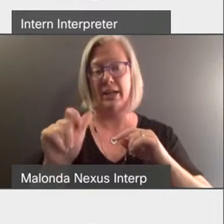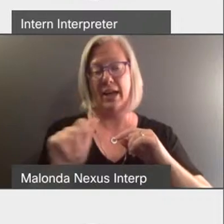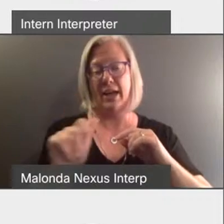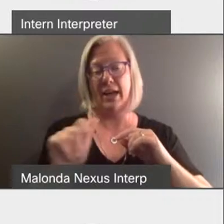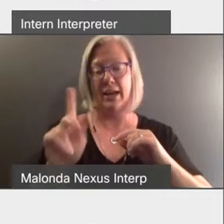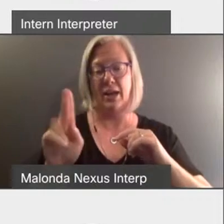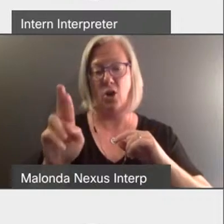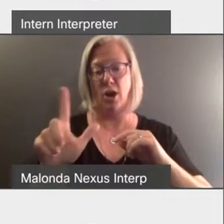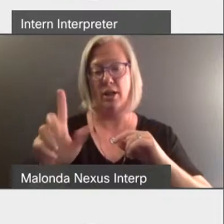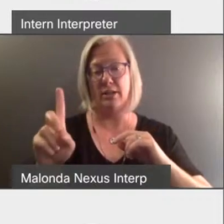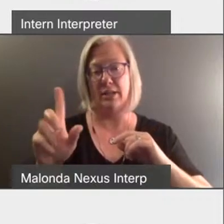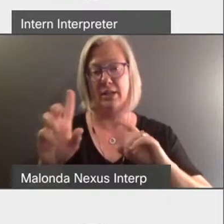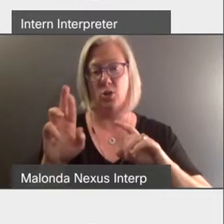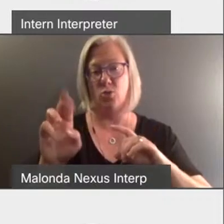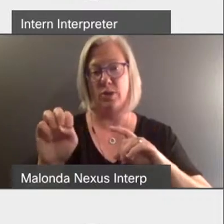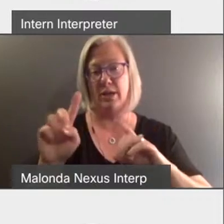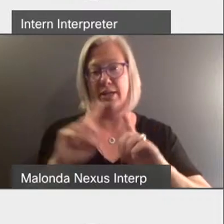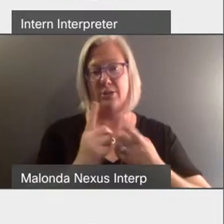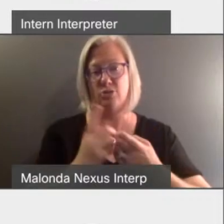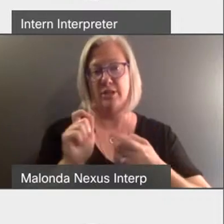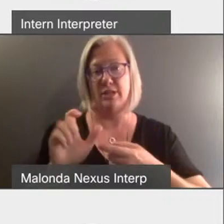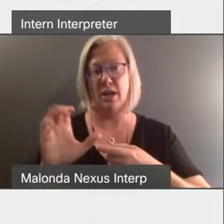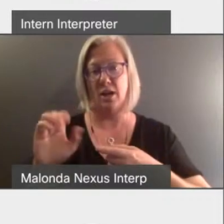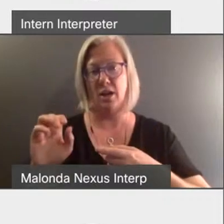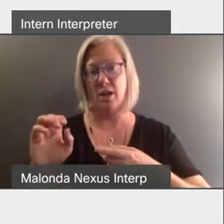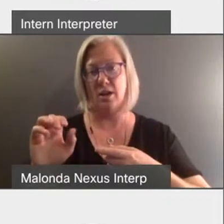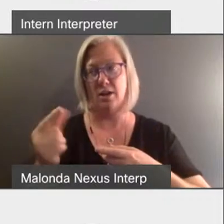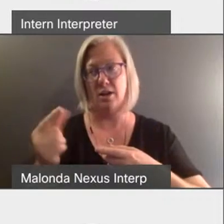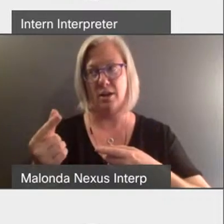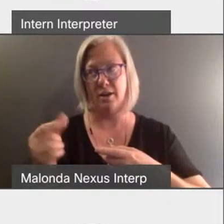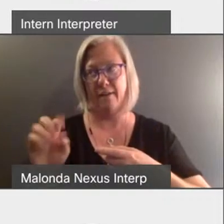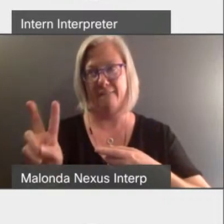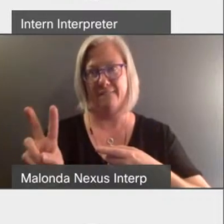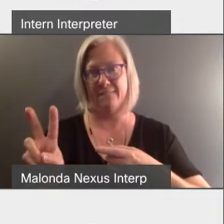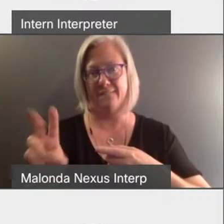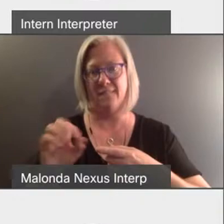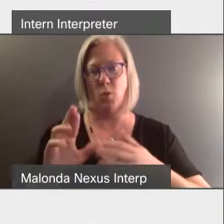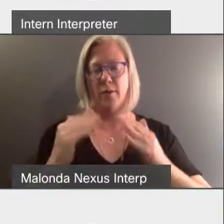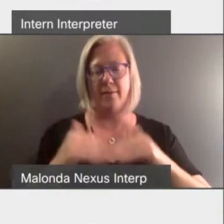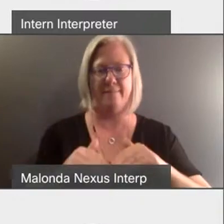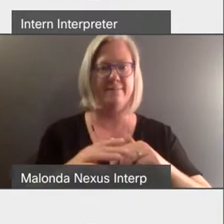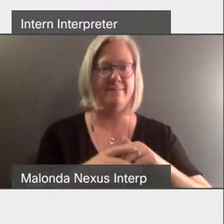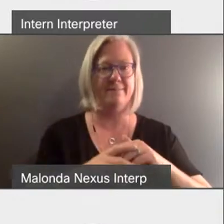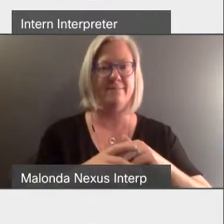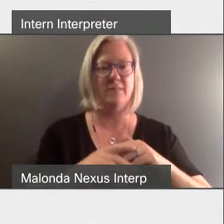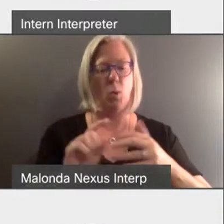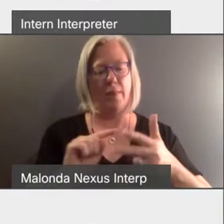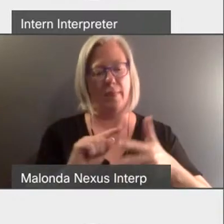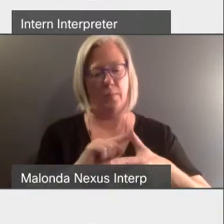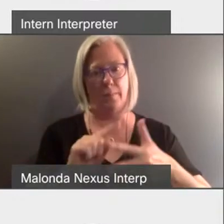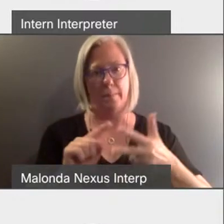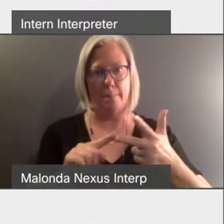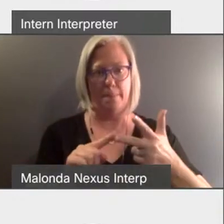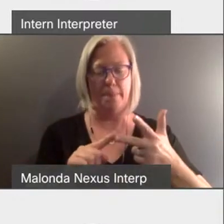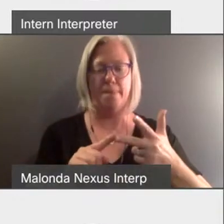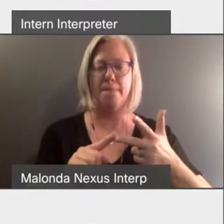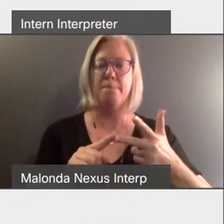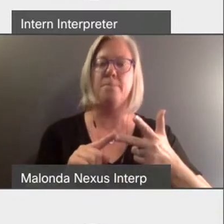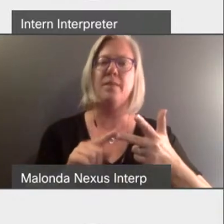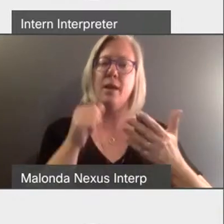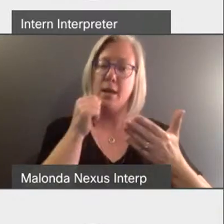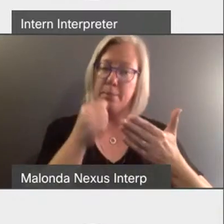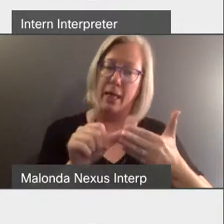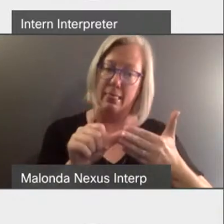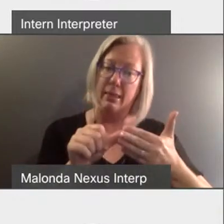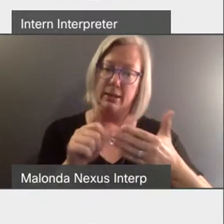klrd.ks.gov. That's number 1, or at ksledgeresearch.org, number 2. Number 3 is we have a mailing address that we